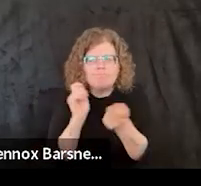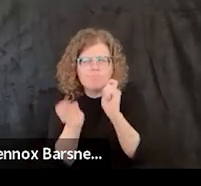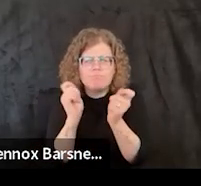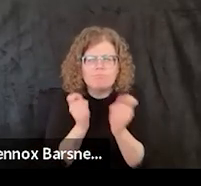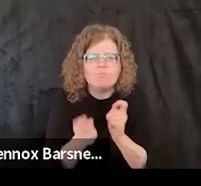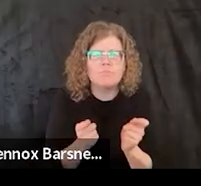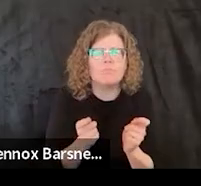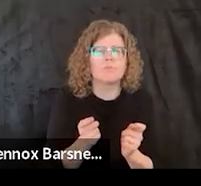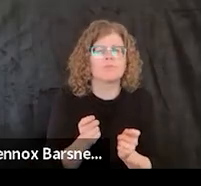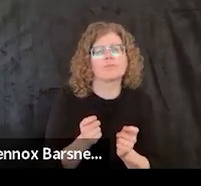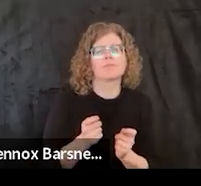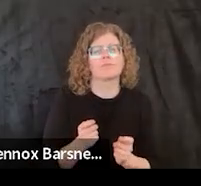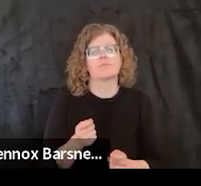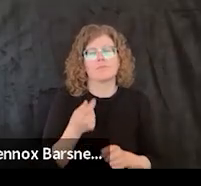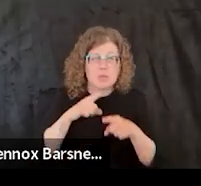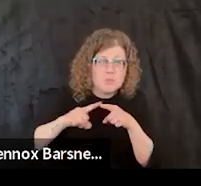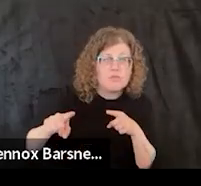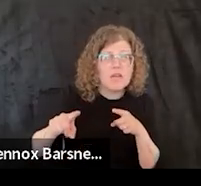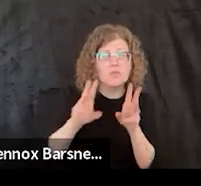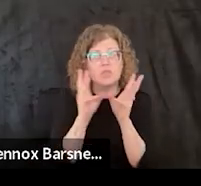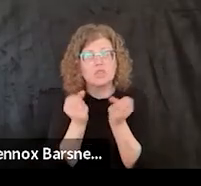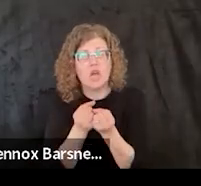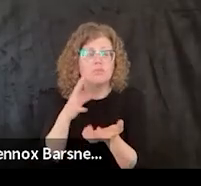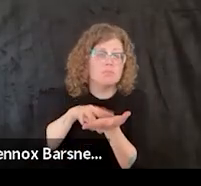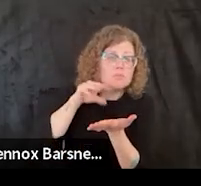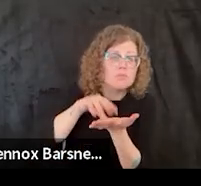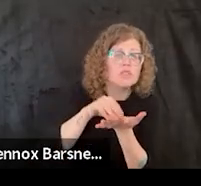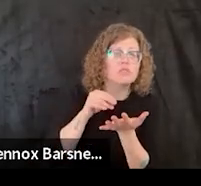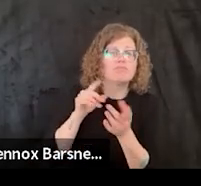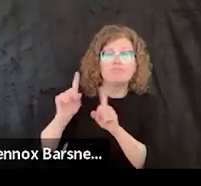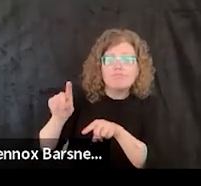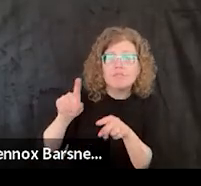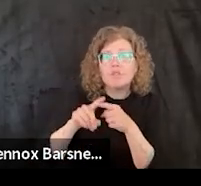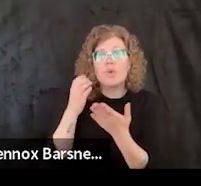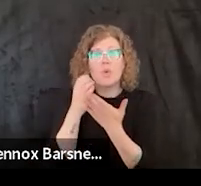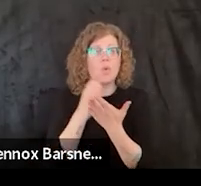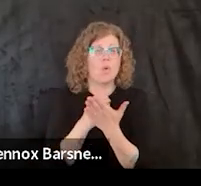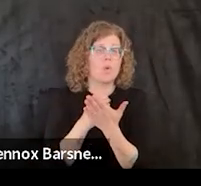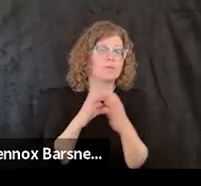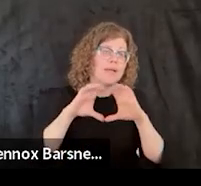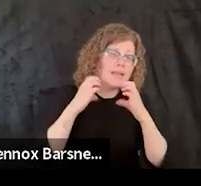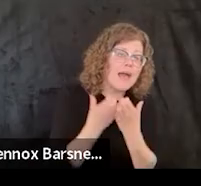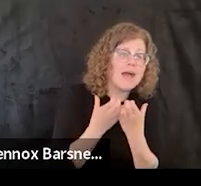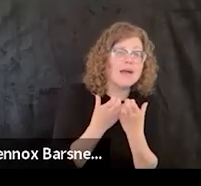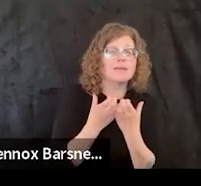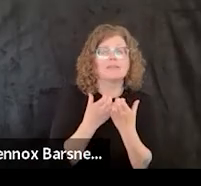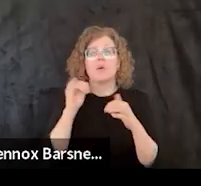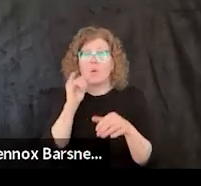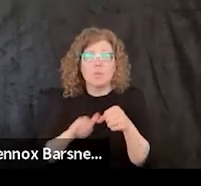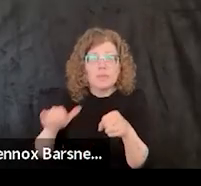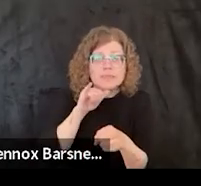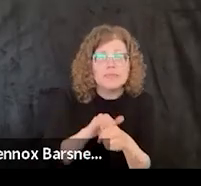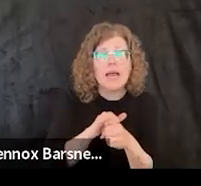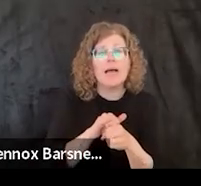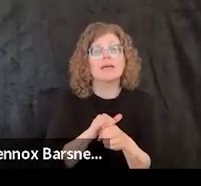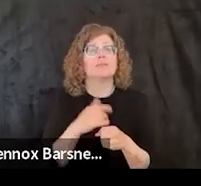Professional development and learning, participating in courses, classes, workshops, residencies, trainings,